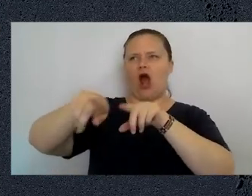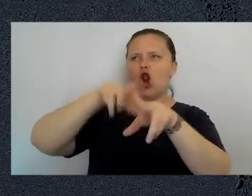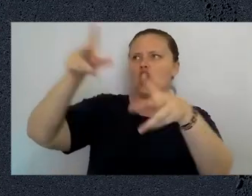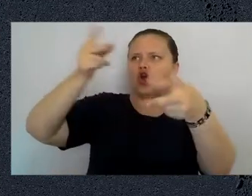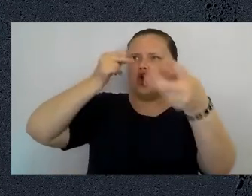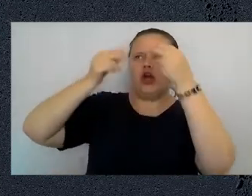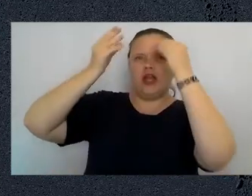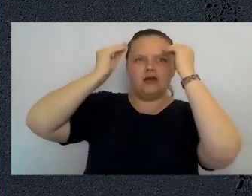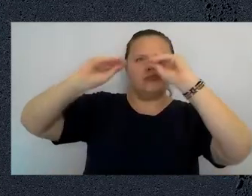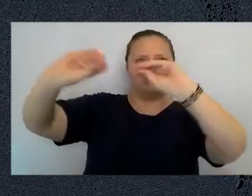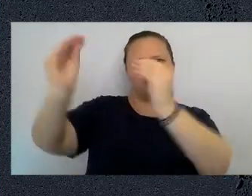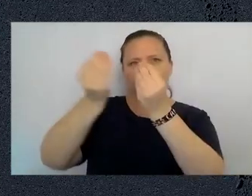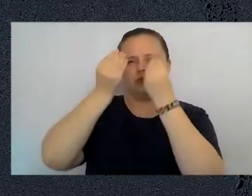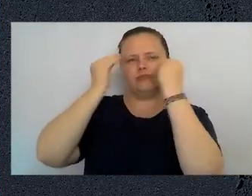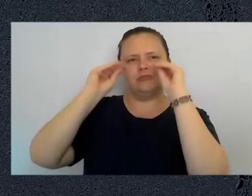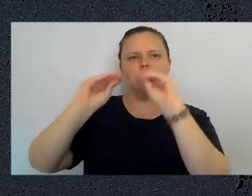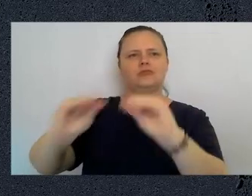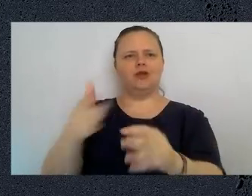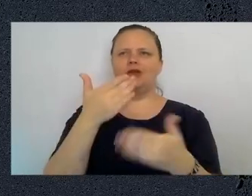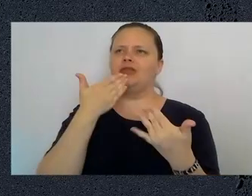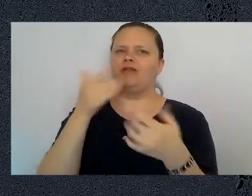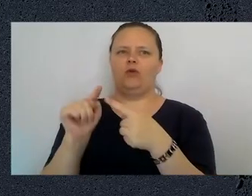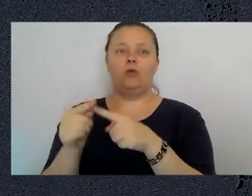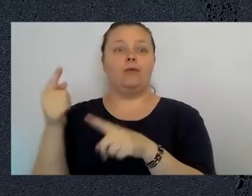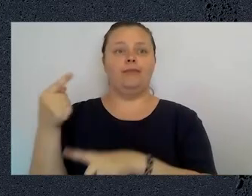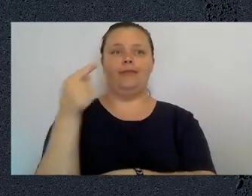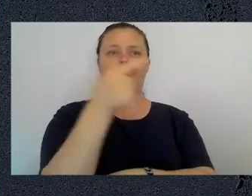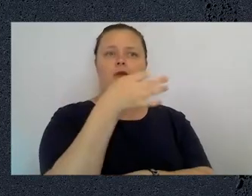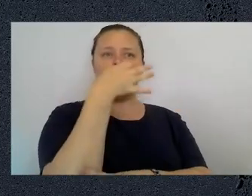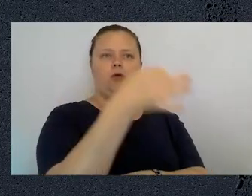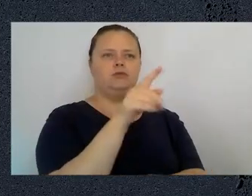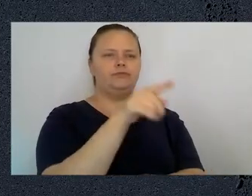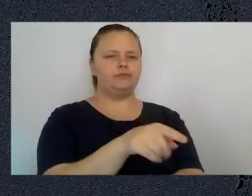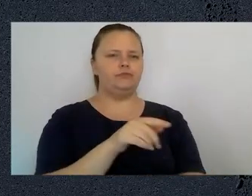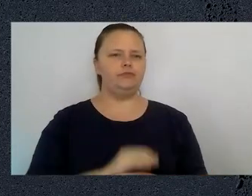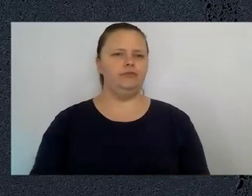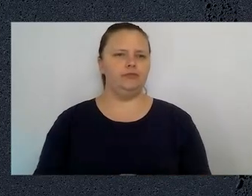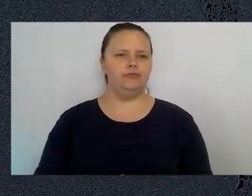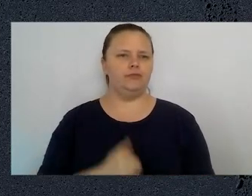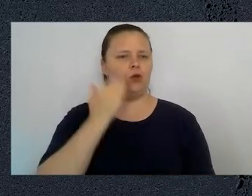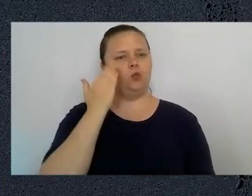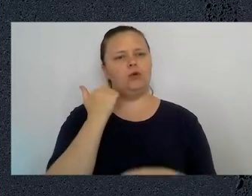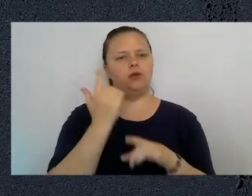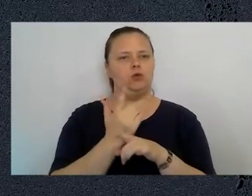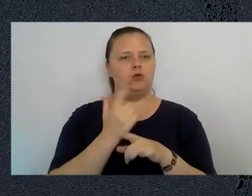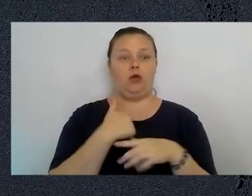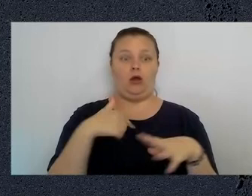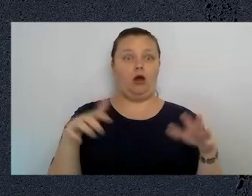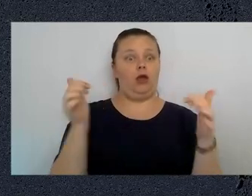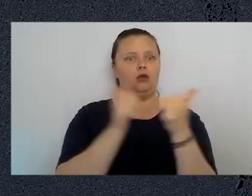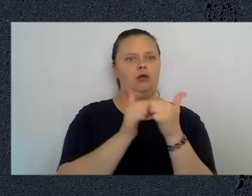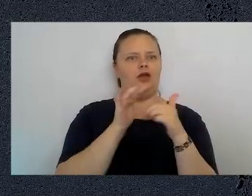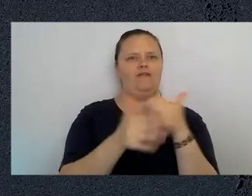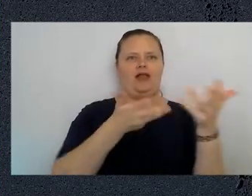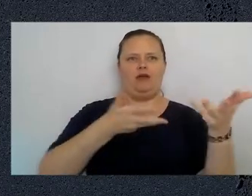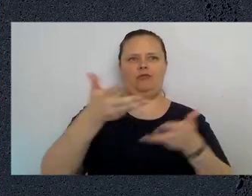about knowledge, isn't it? Thank you very much for that point. Thanks. A question over here. Hi, I agree that the conversation around how do we get